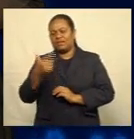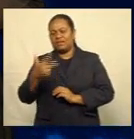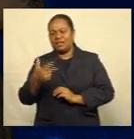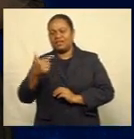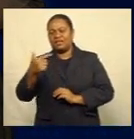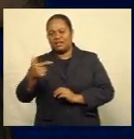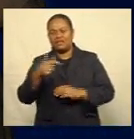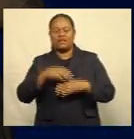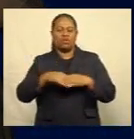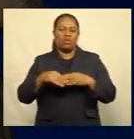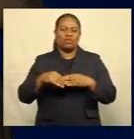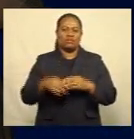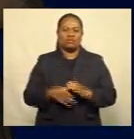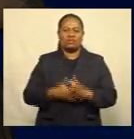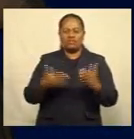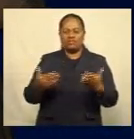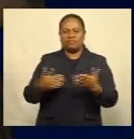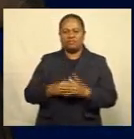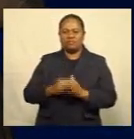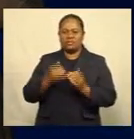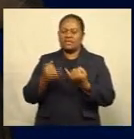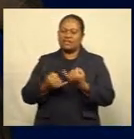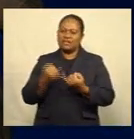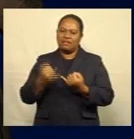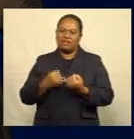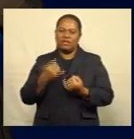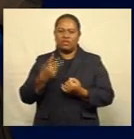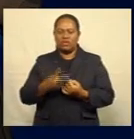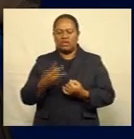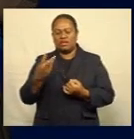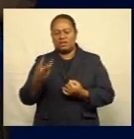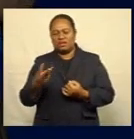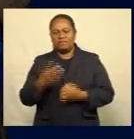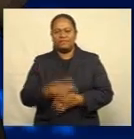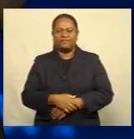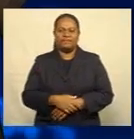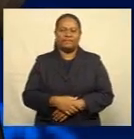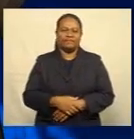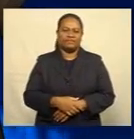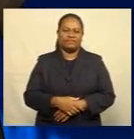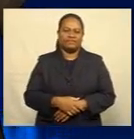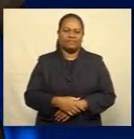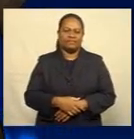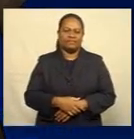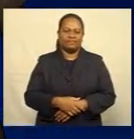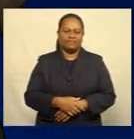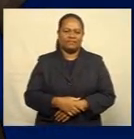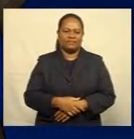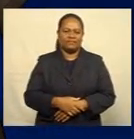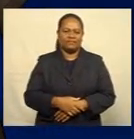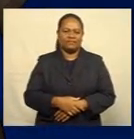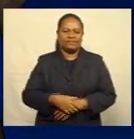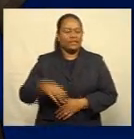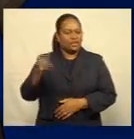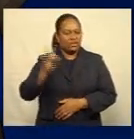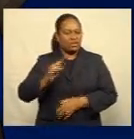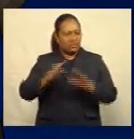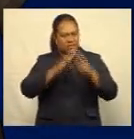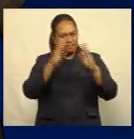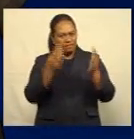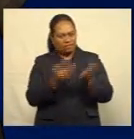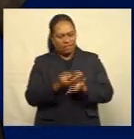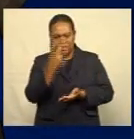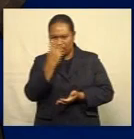$1,787 per ounce, and silver closed down at $26.23 per ounce. Today's global monetary